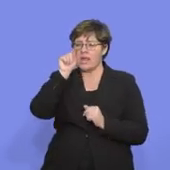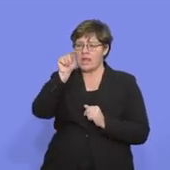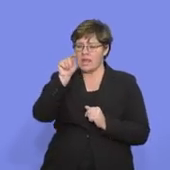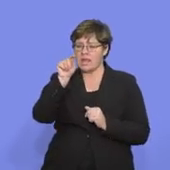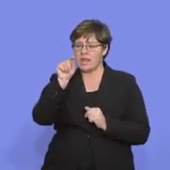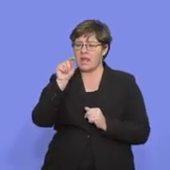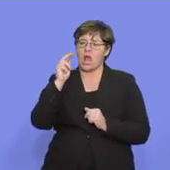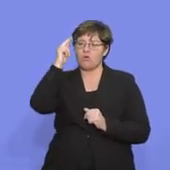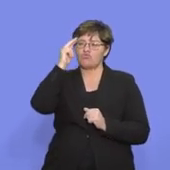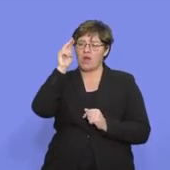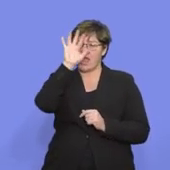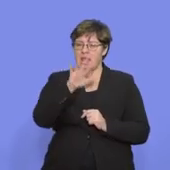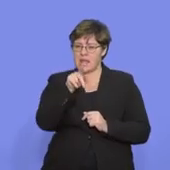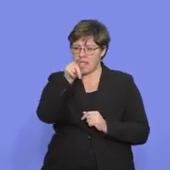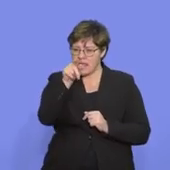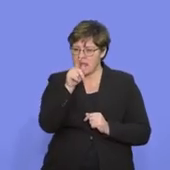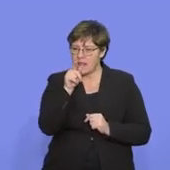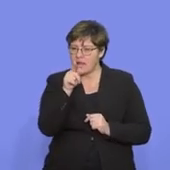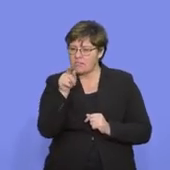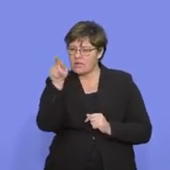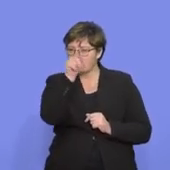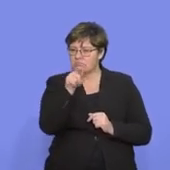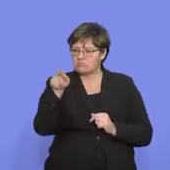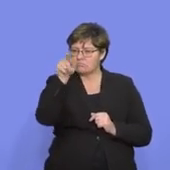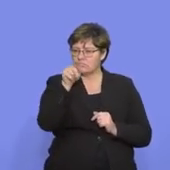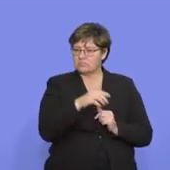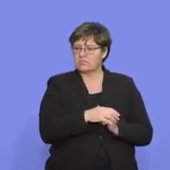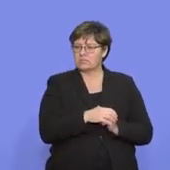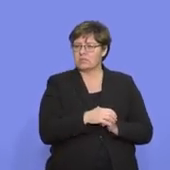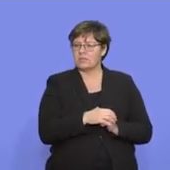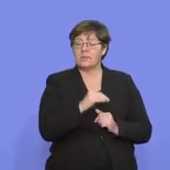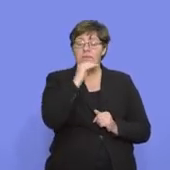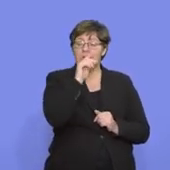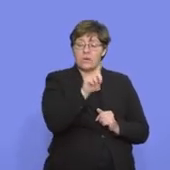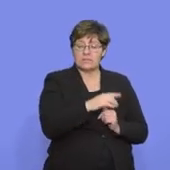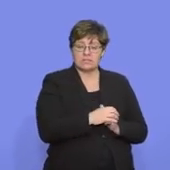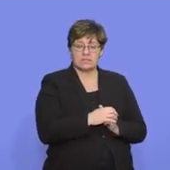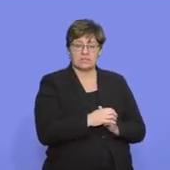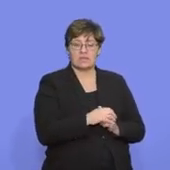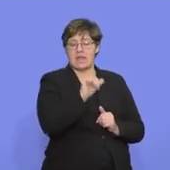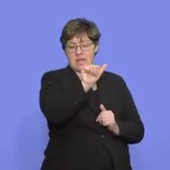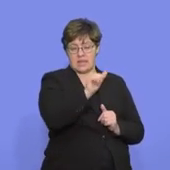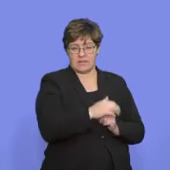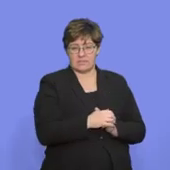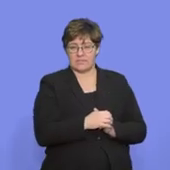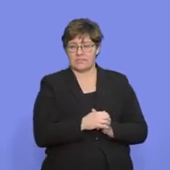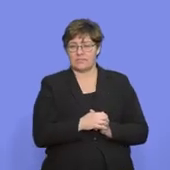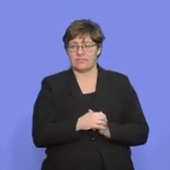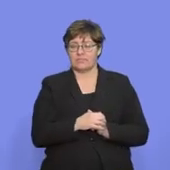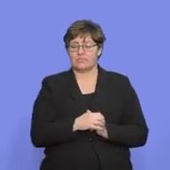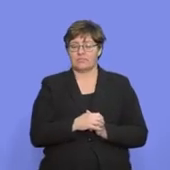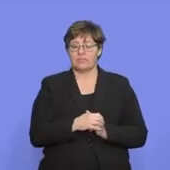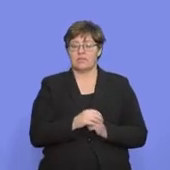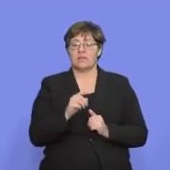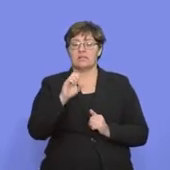part of your spinal cord. Right. And that will be A. Next question, sensory